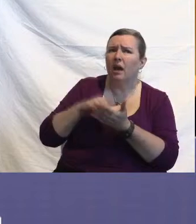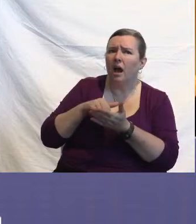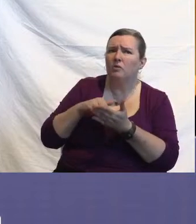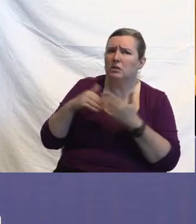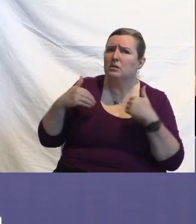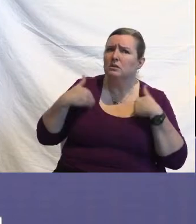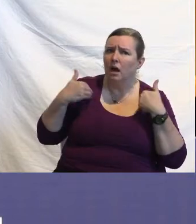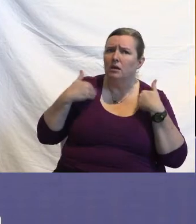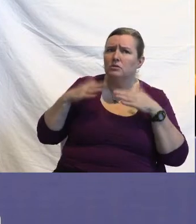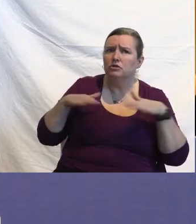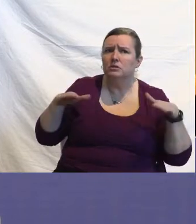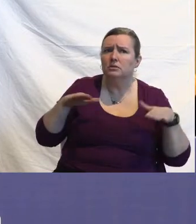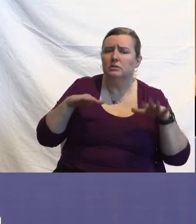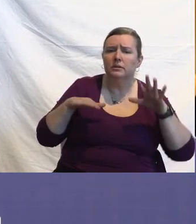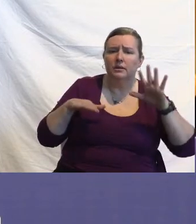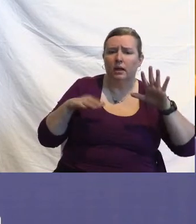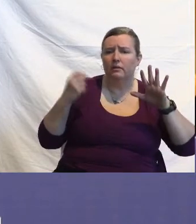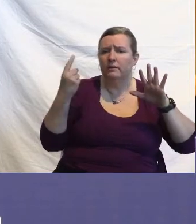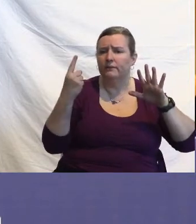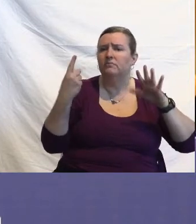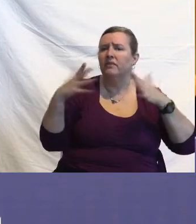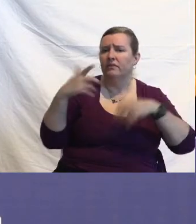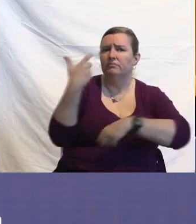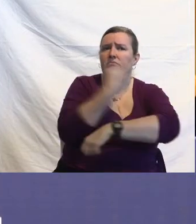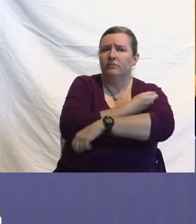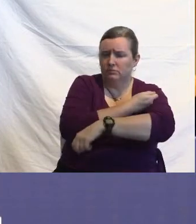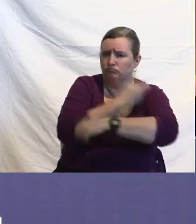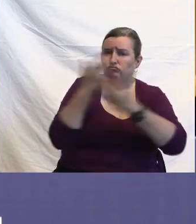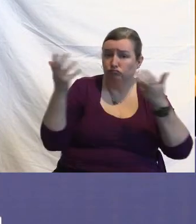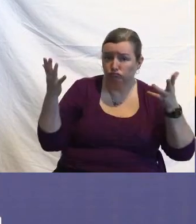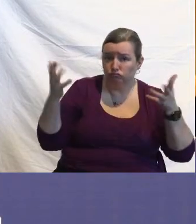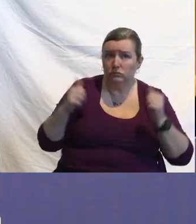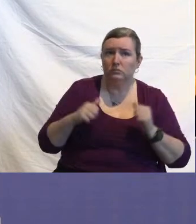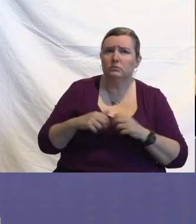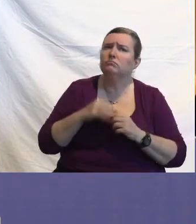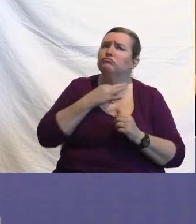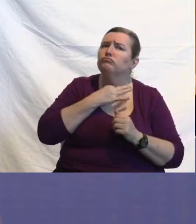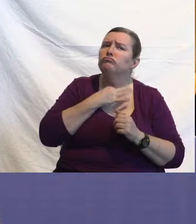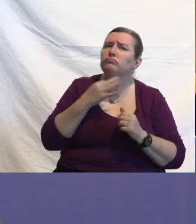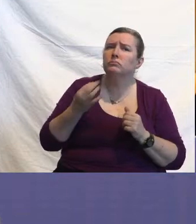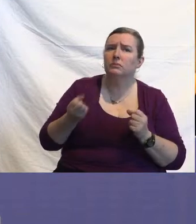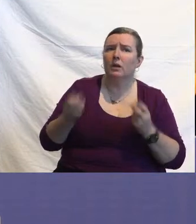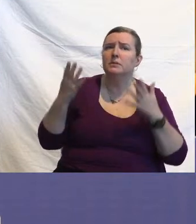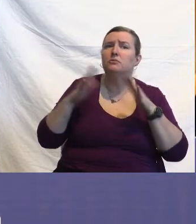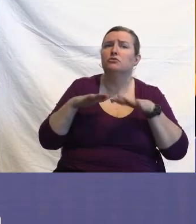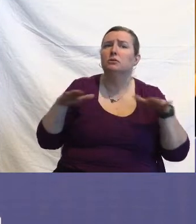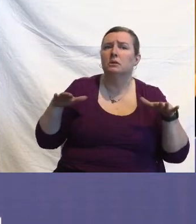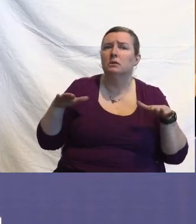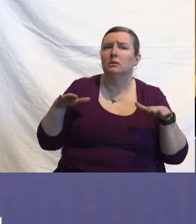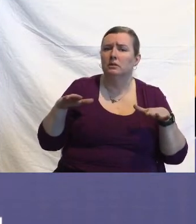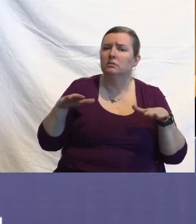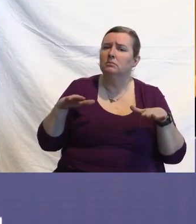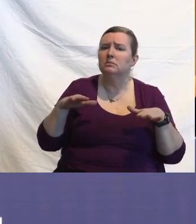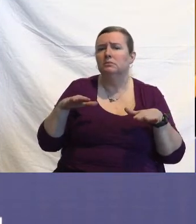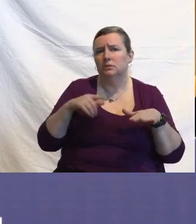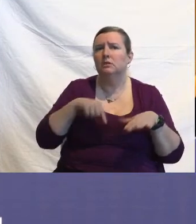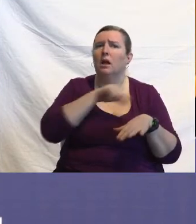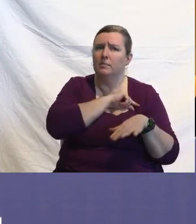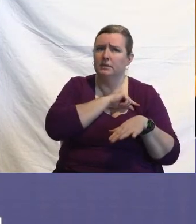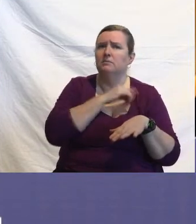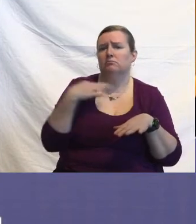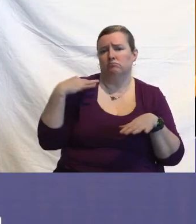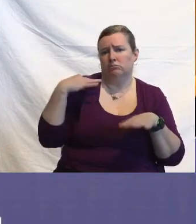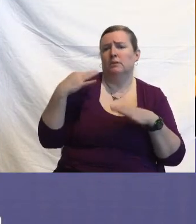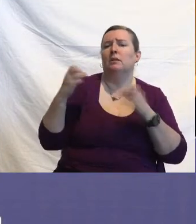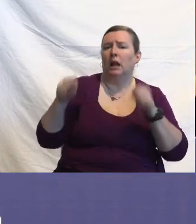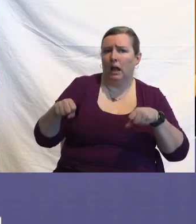5 to 11, have been vaccinated. How many children in total are eligible? Could you please remind us? And what is our